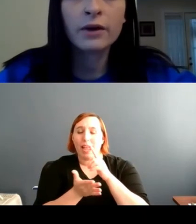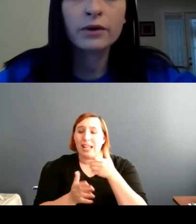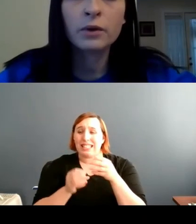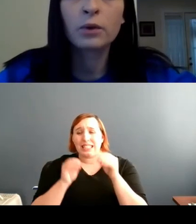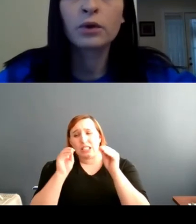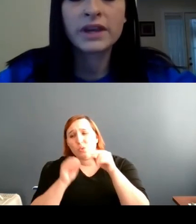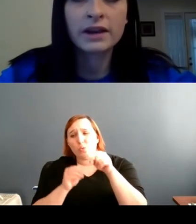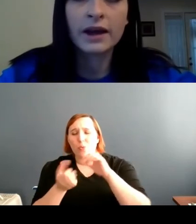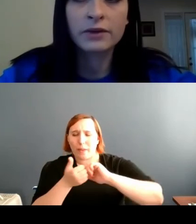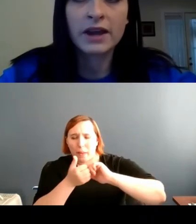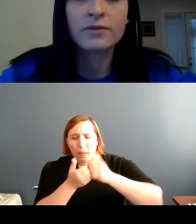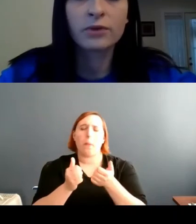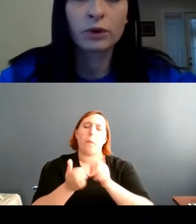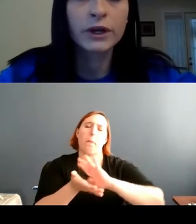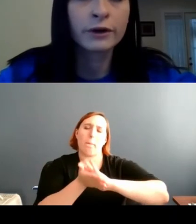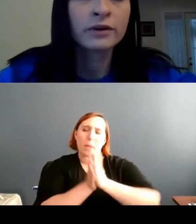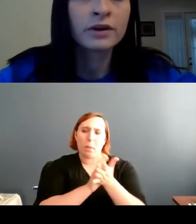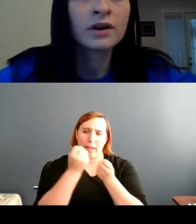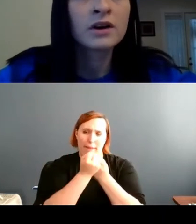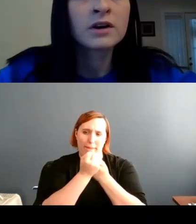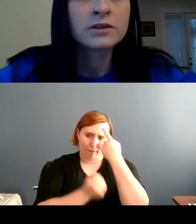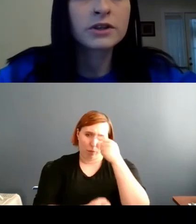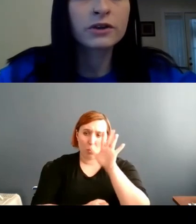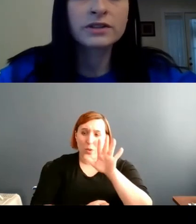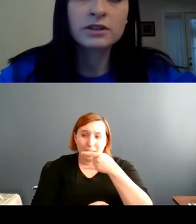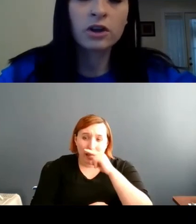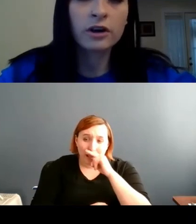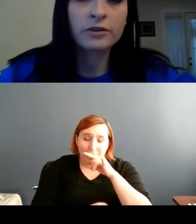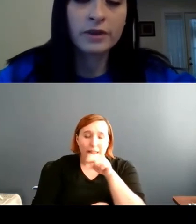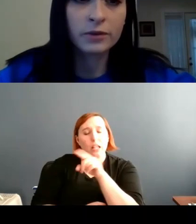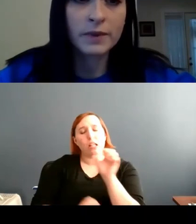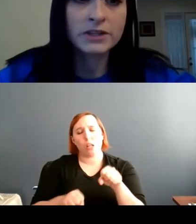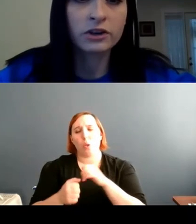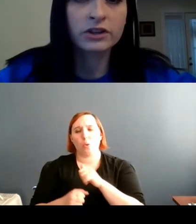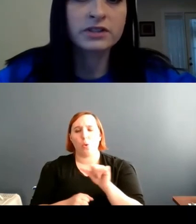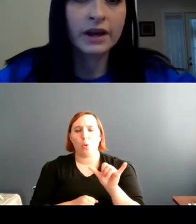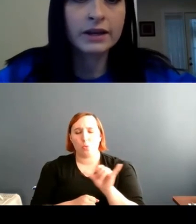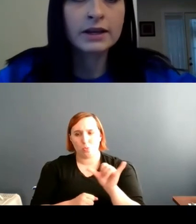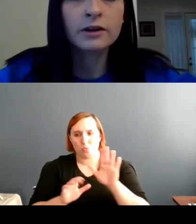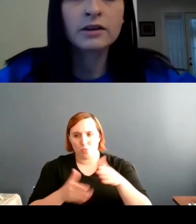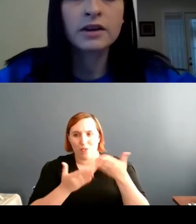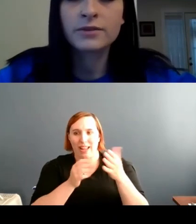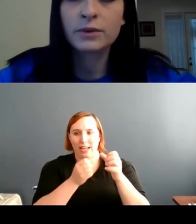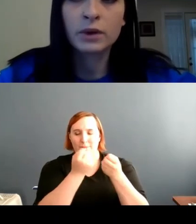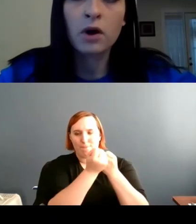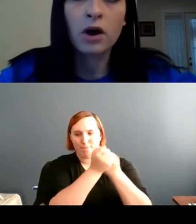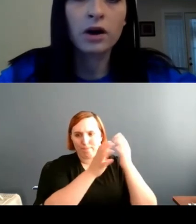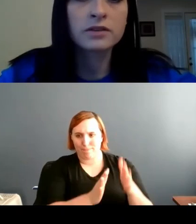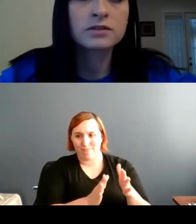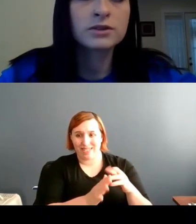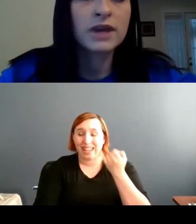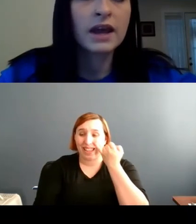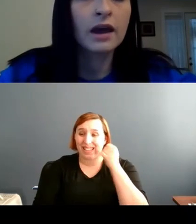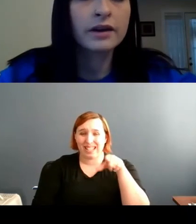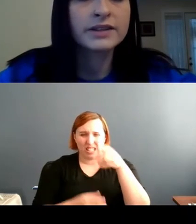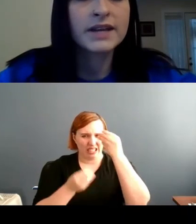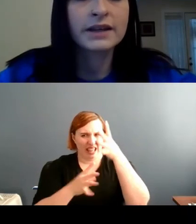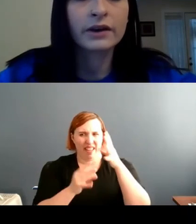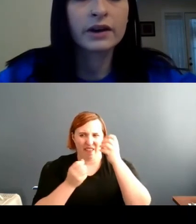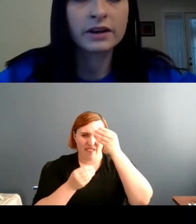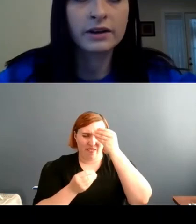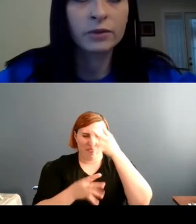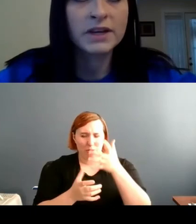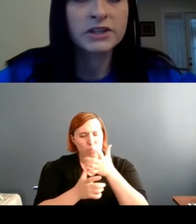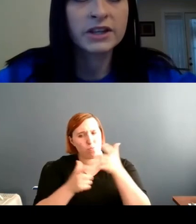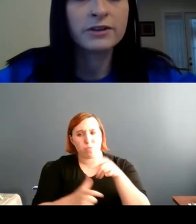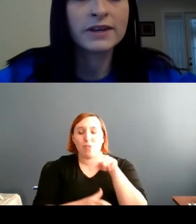your child, or they can advocate for you. So this is a lot of information on the slide here, and if you want to pause, you can, and take